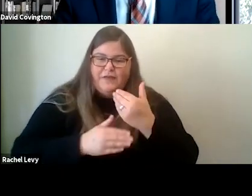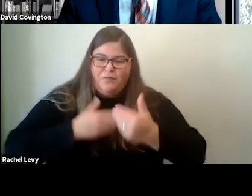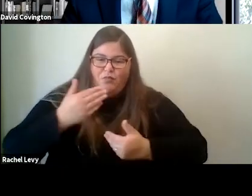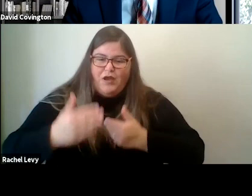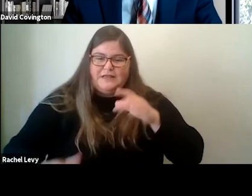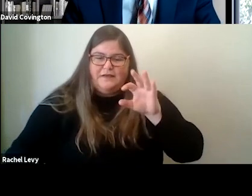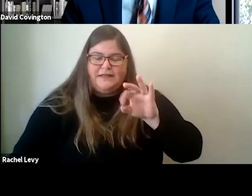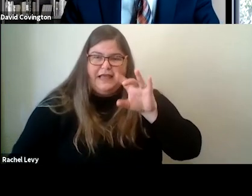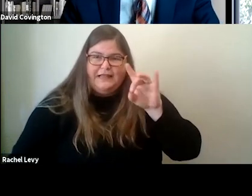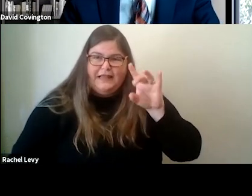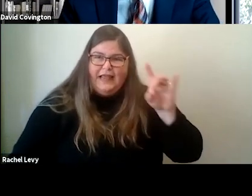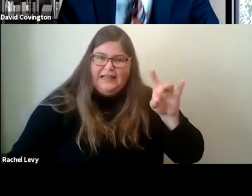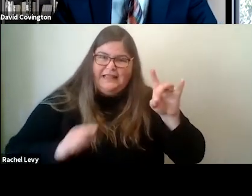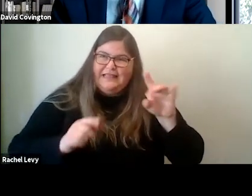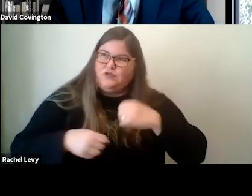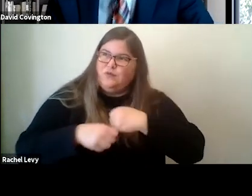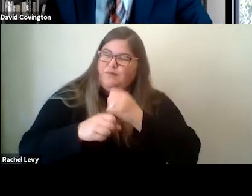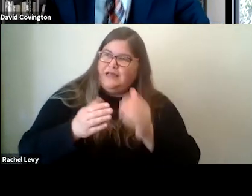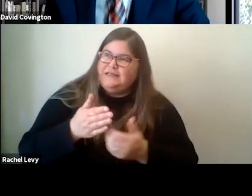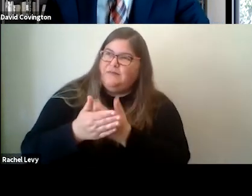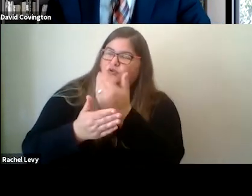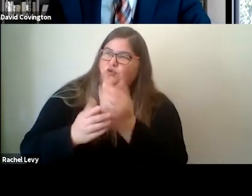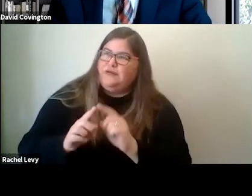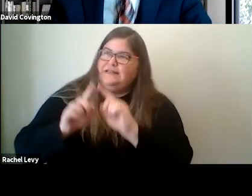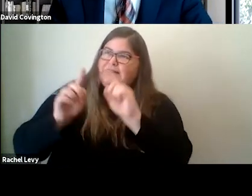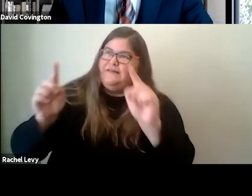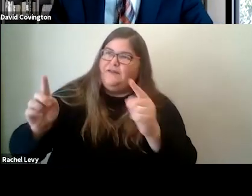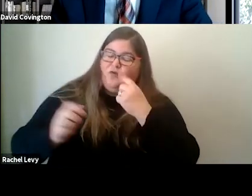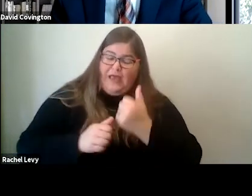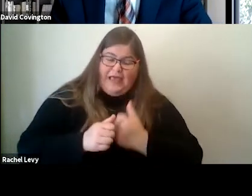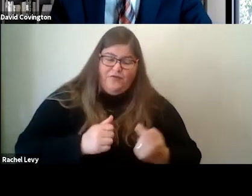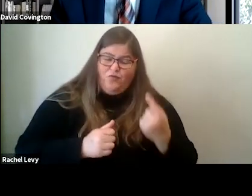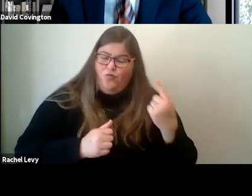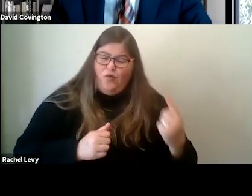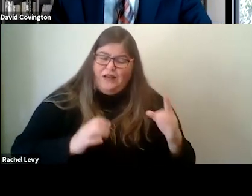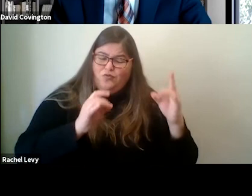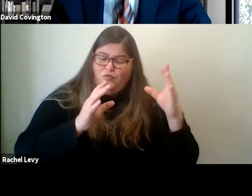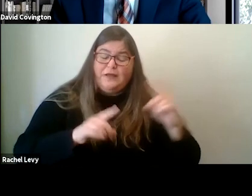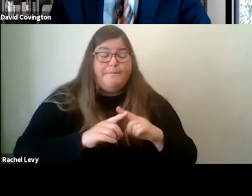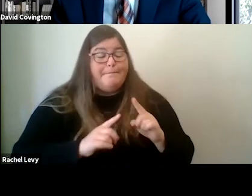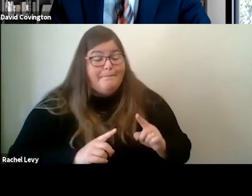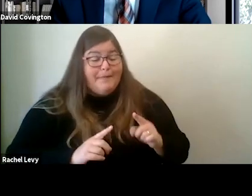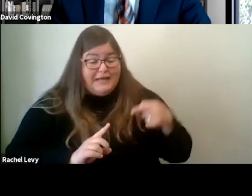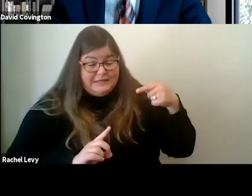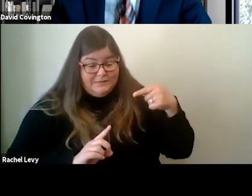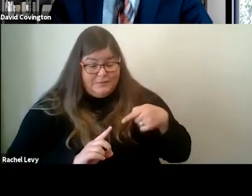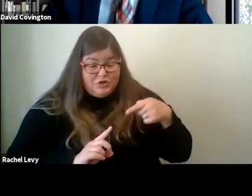different for everyone in crisis, but in particular, the way that we